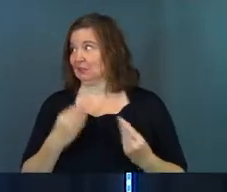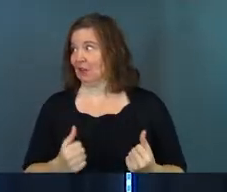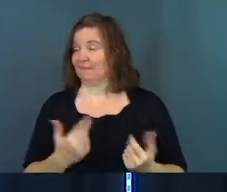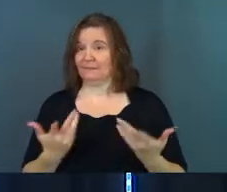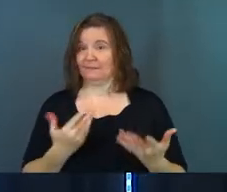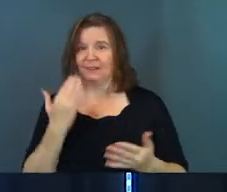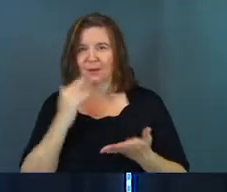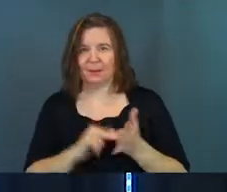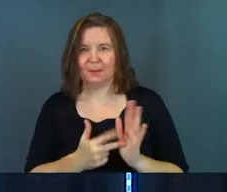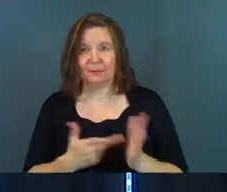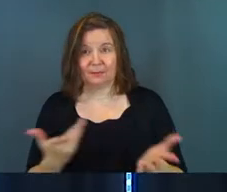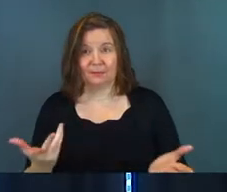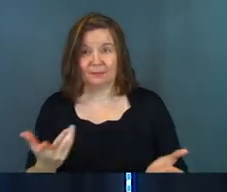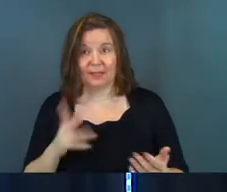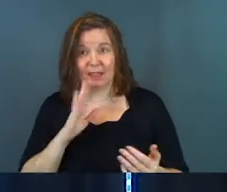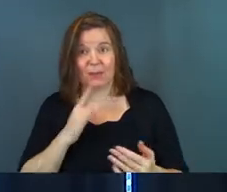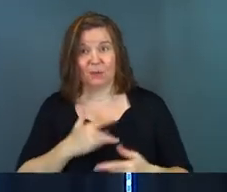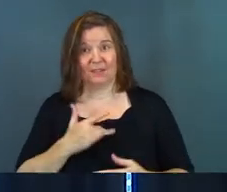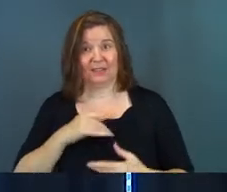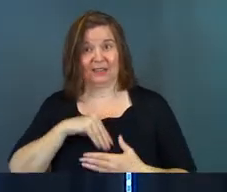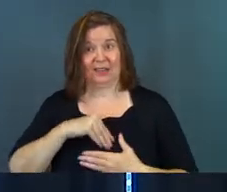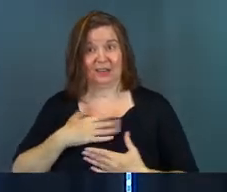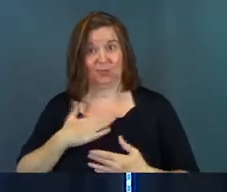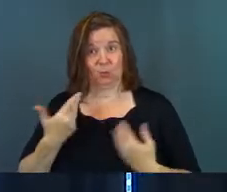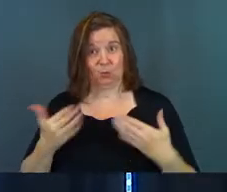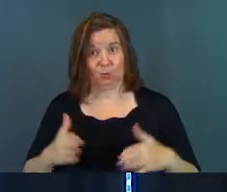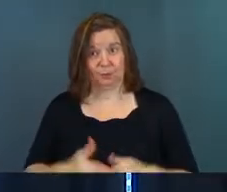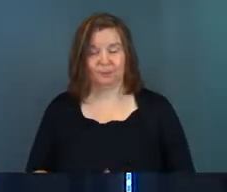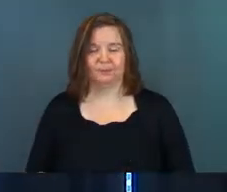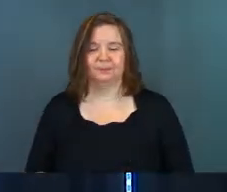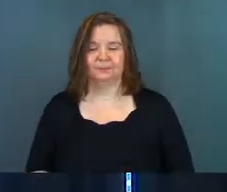get solved? You know what mean? It's just, they're going to feel that in the room.